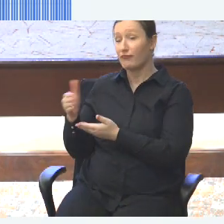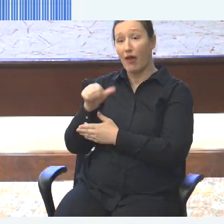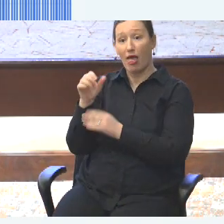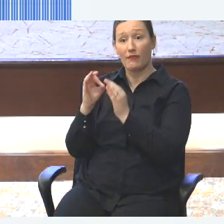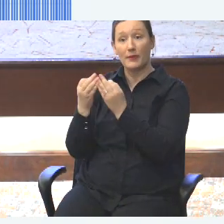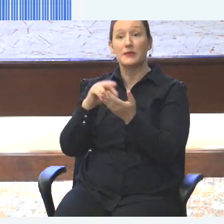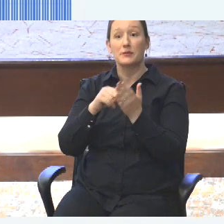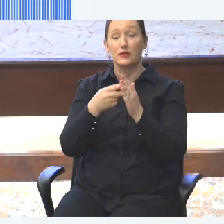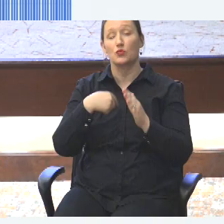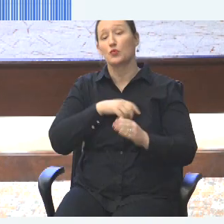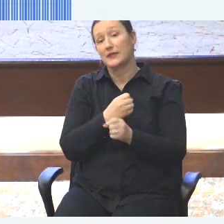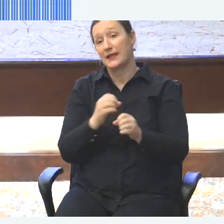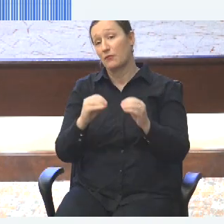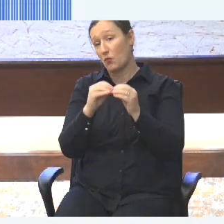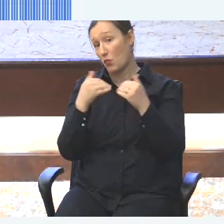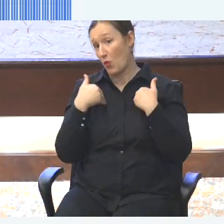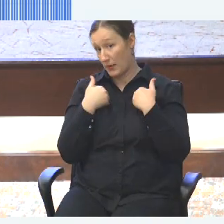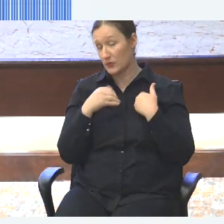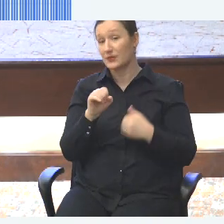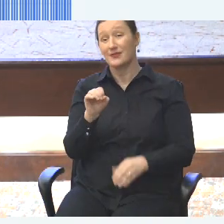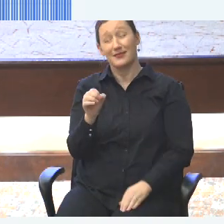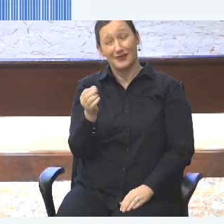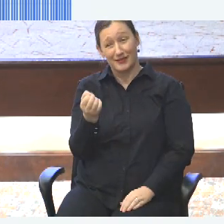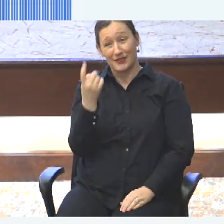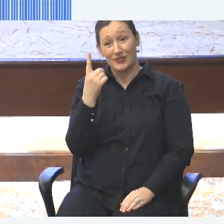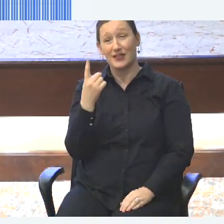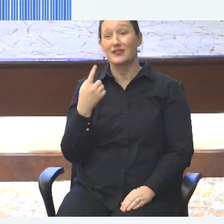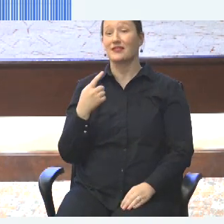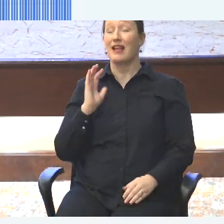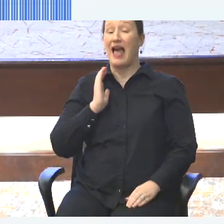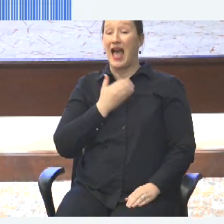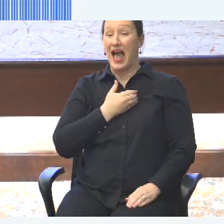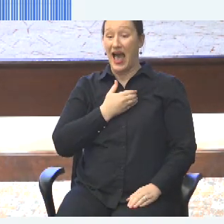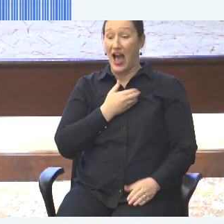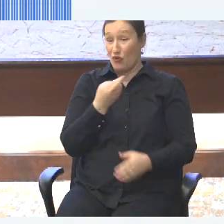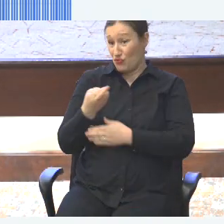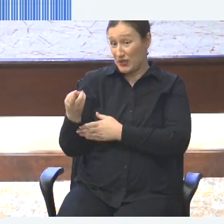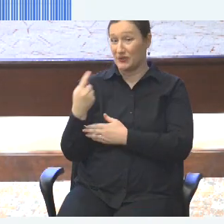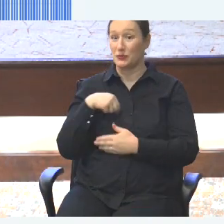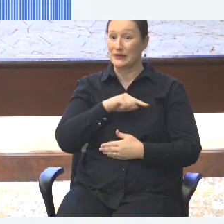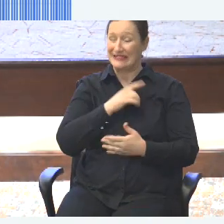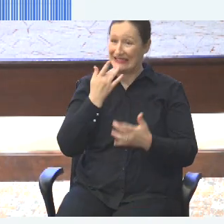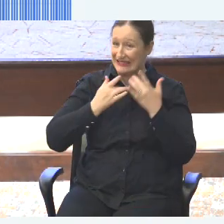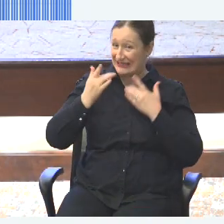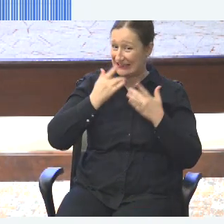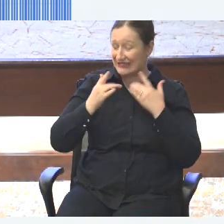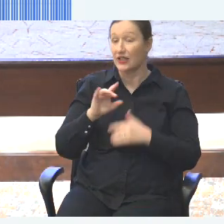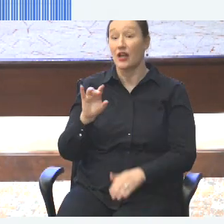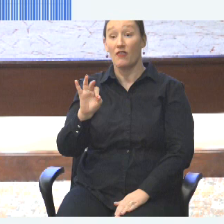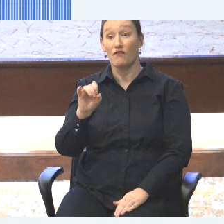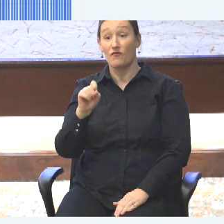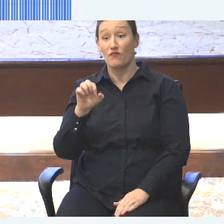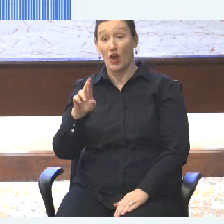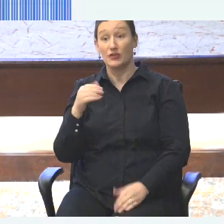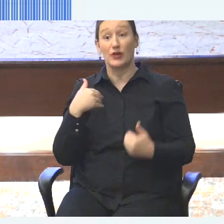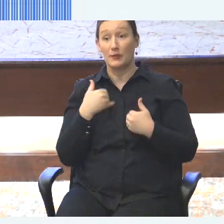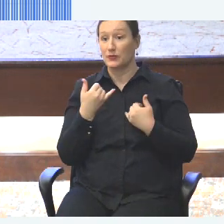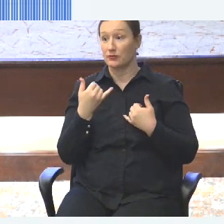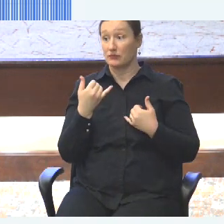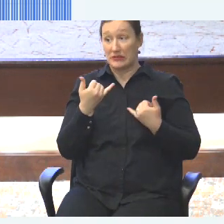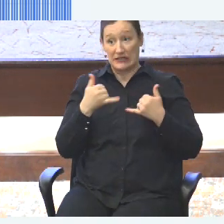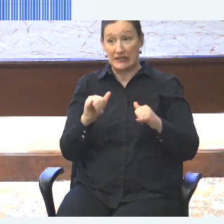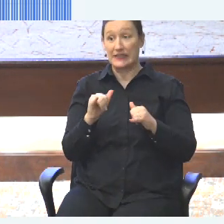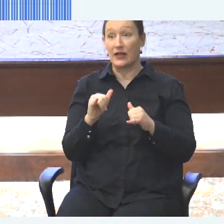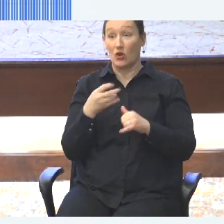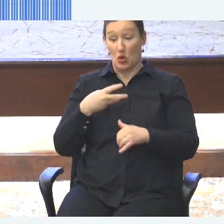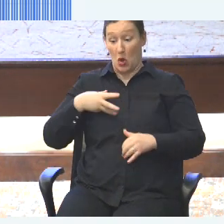the foster program compounded with a full shelter can put a strain on resources. Foster animals are still owned by the city, and